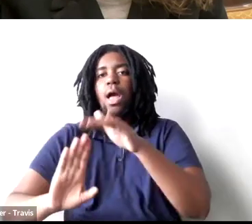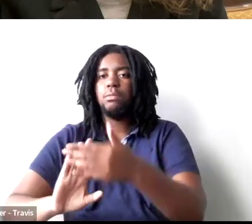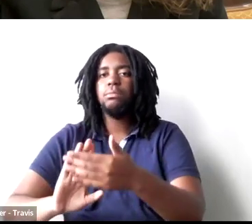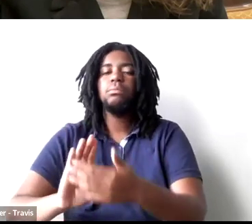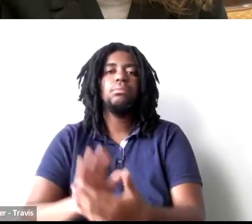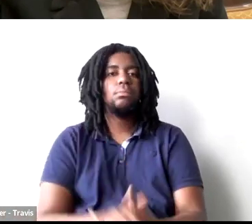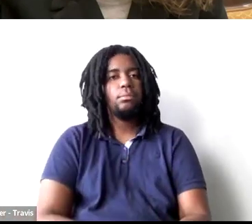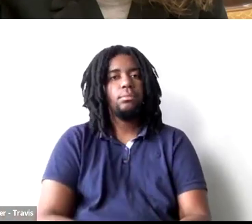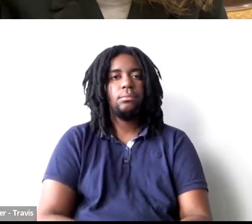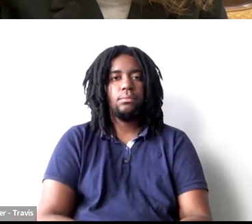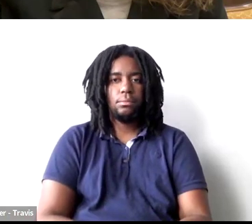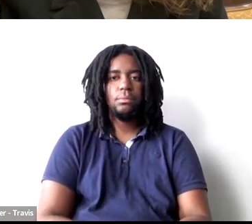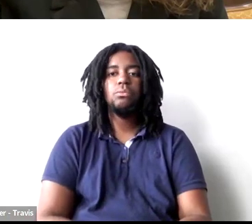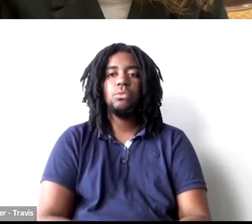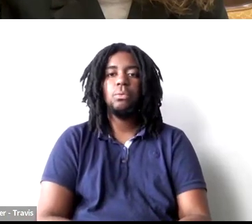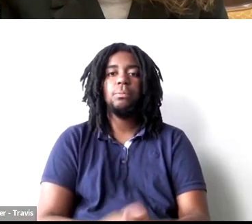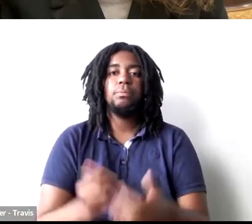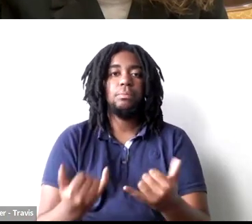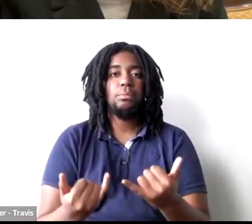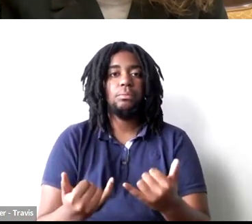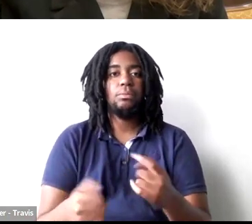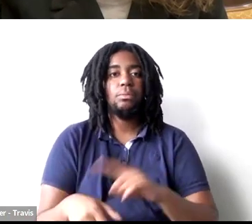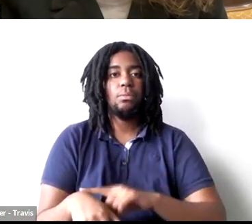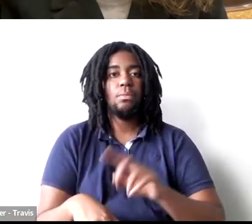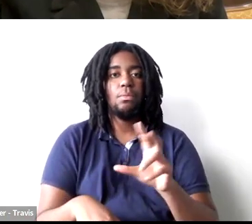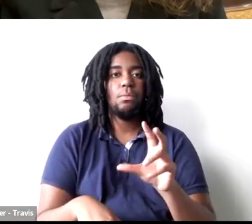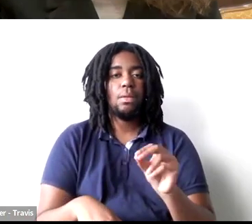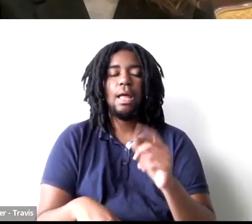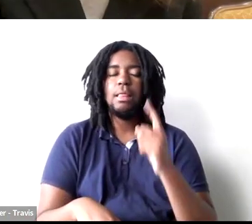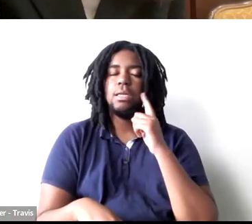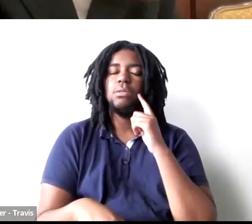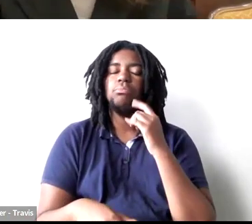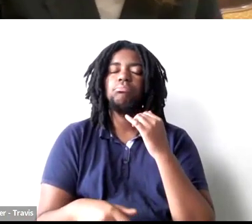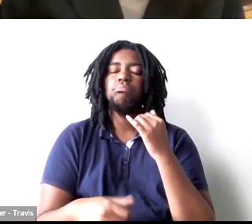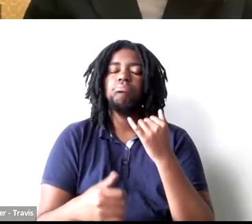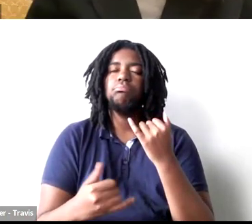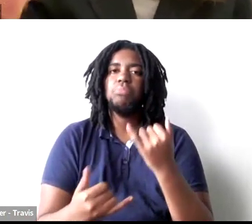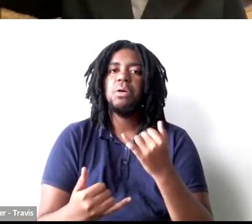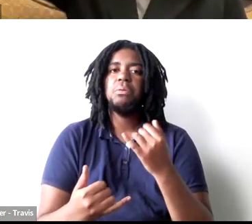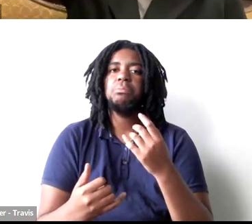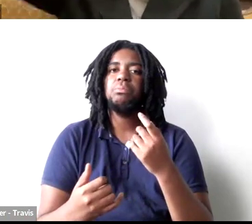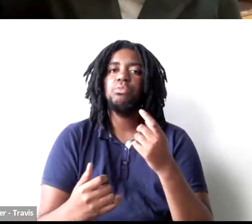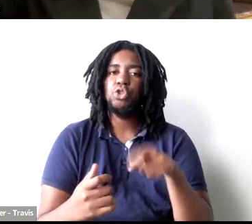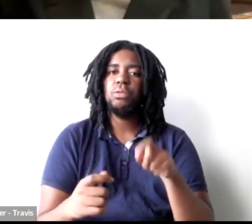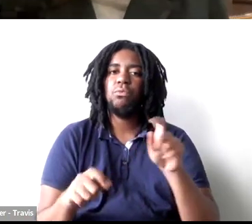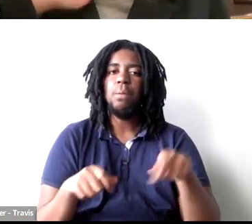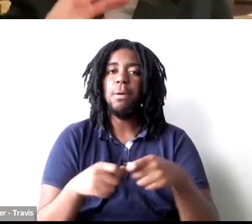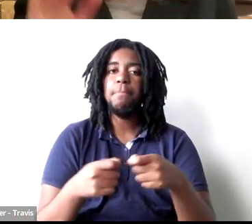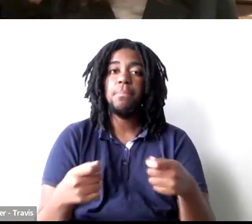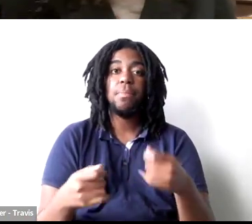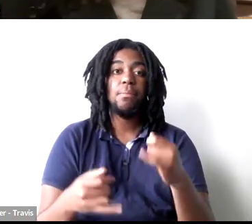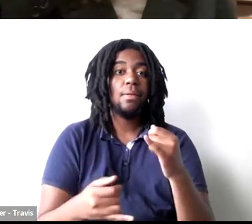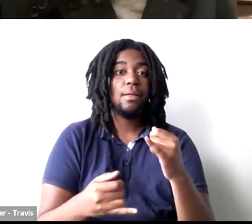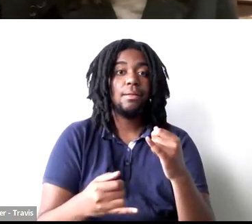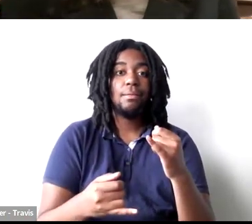So it is 1:30 now. I think this might be a good moment for us to wrap up. Last